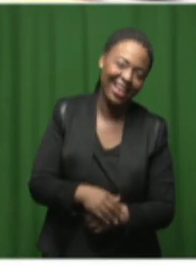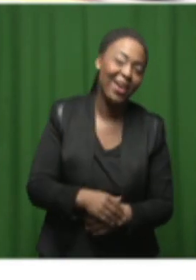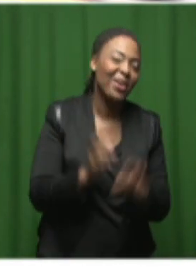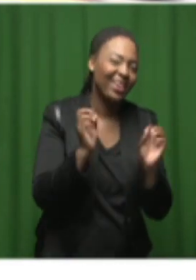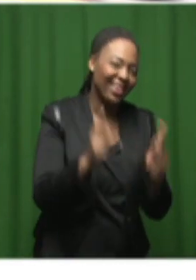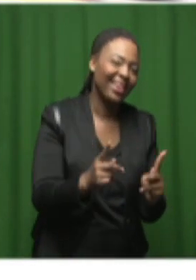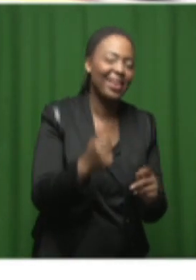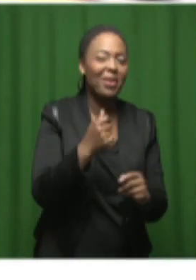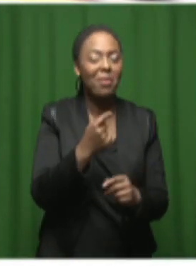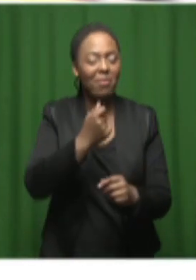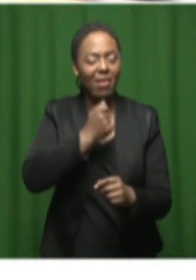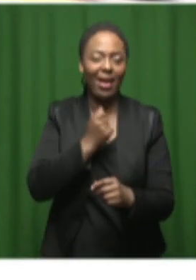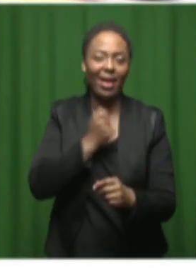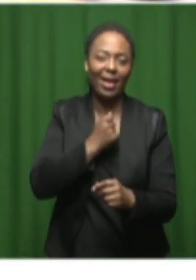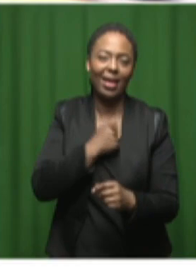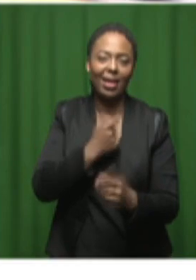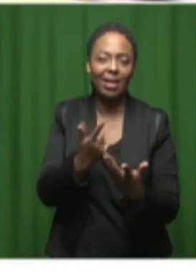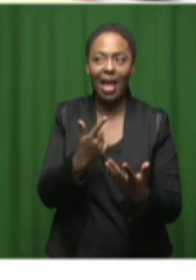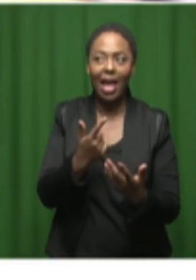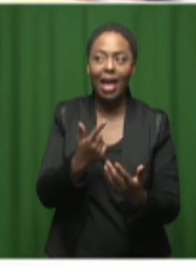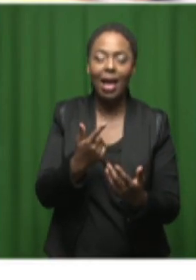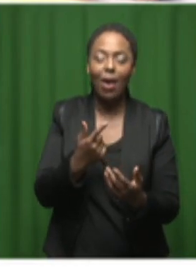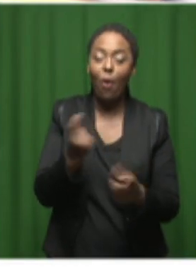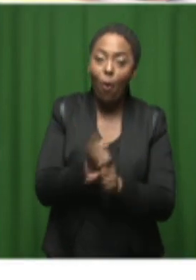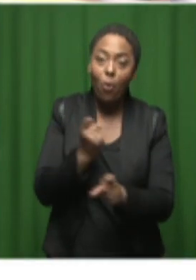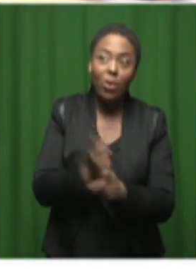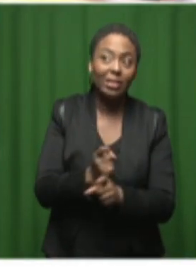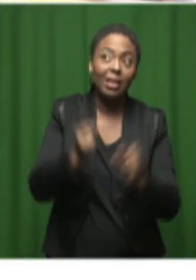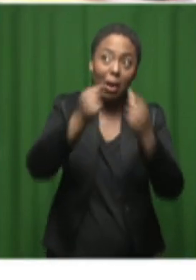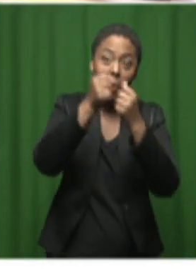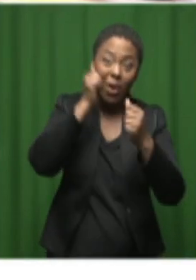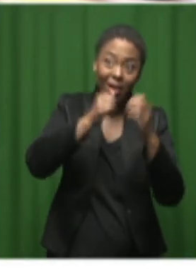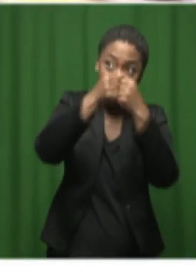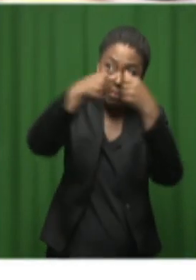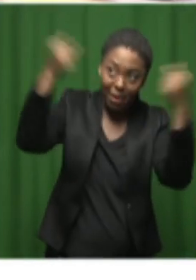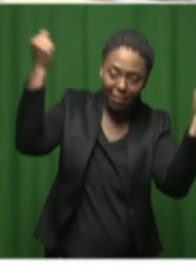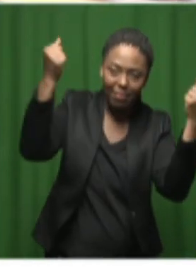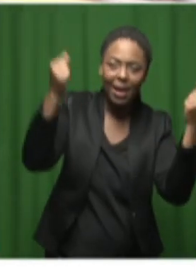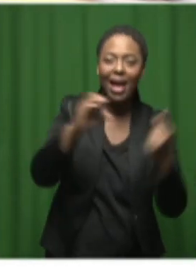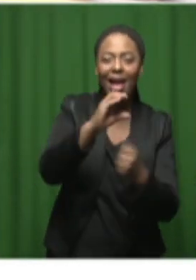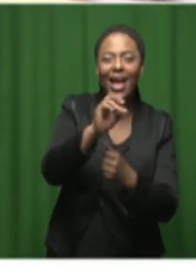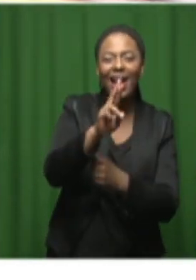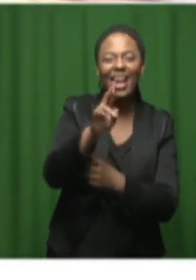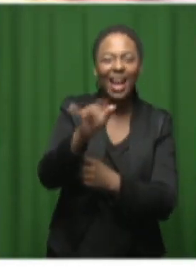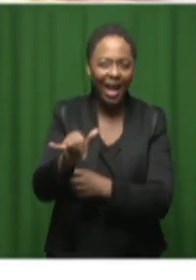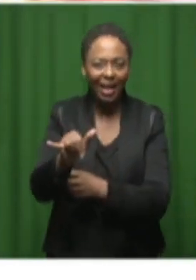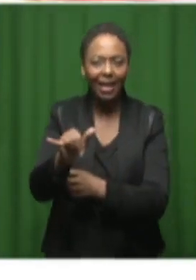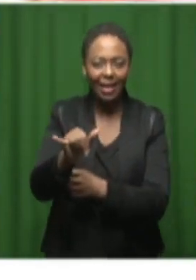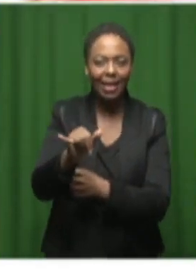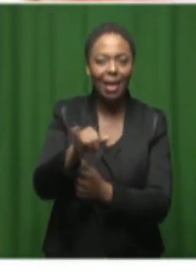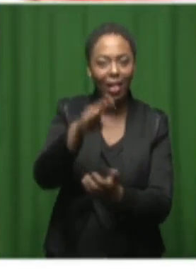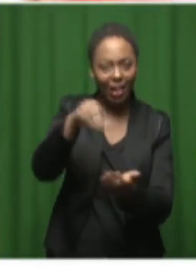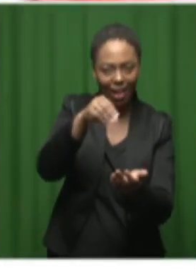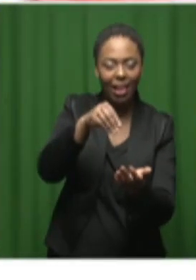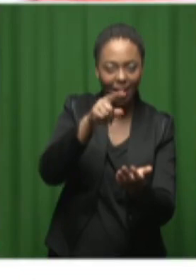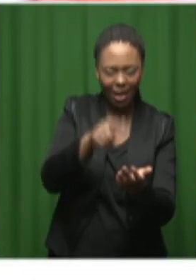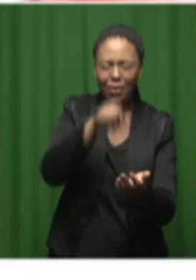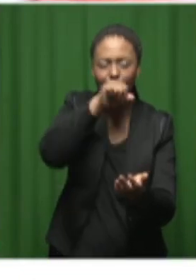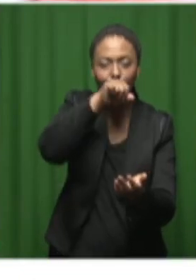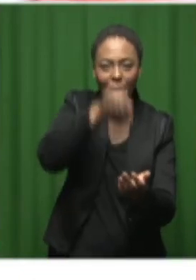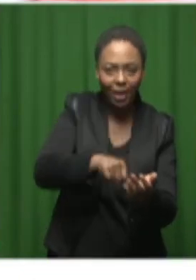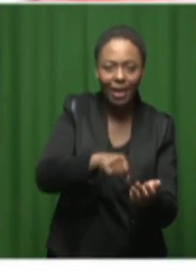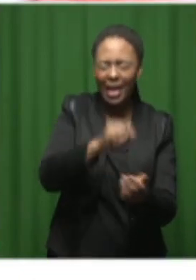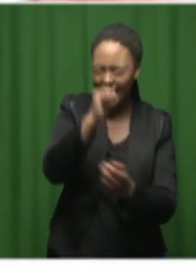that I really can't survive with is your curry powder. I told you that personally I love